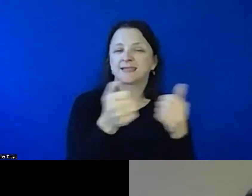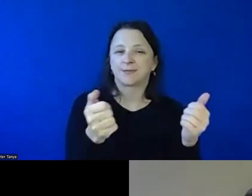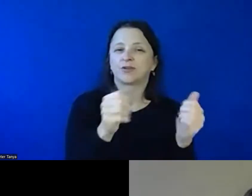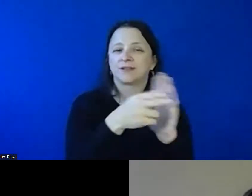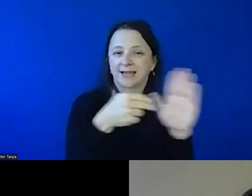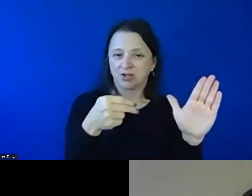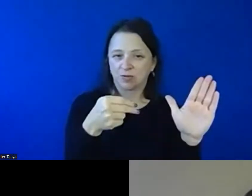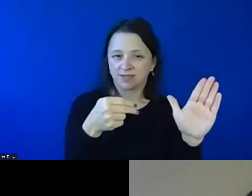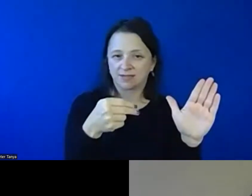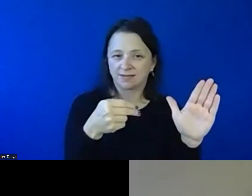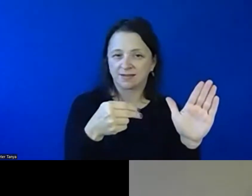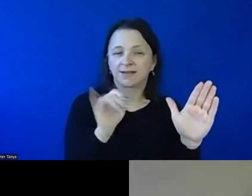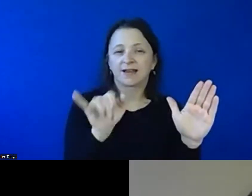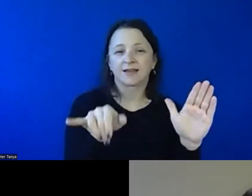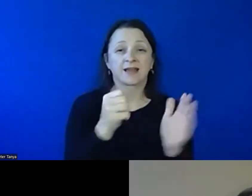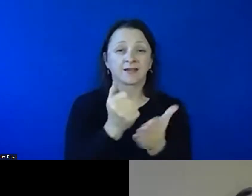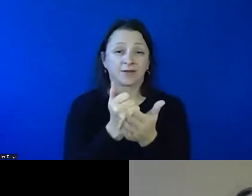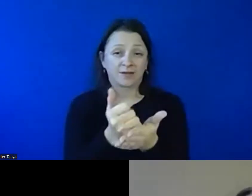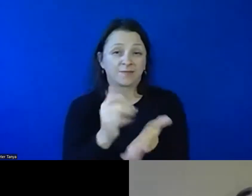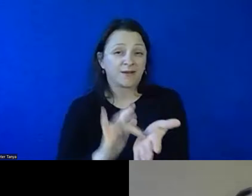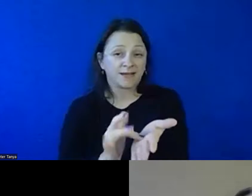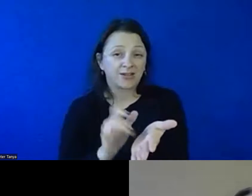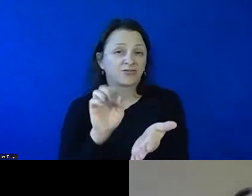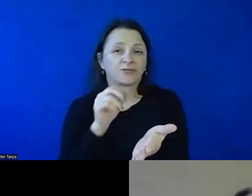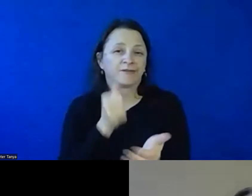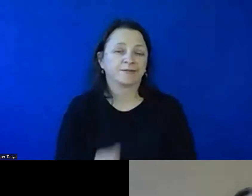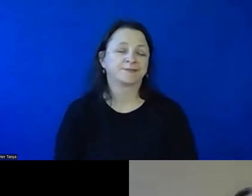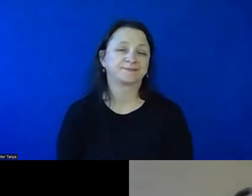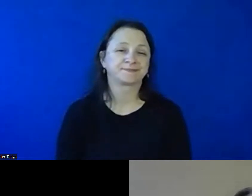something that can be improved with medication?